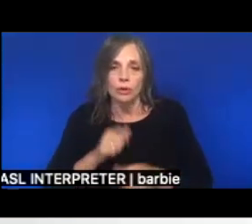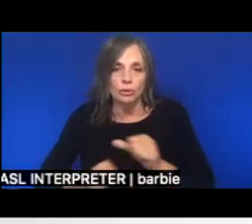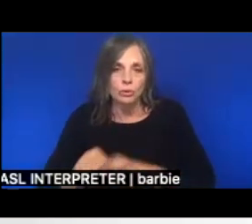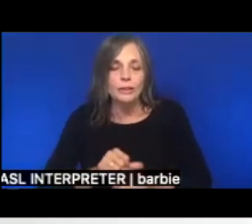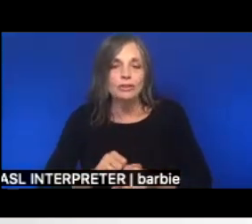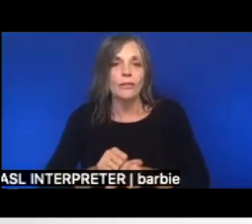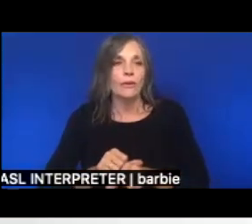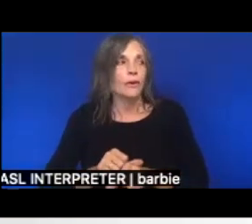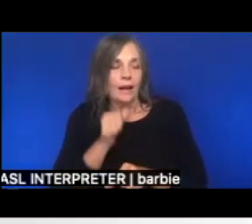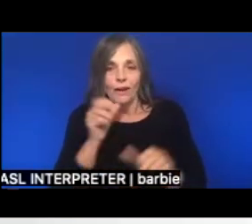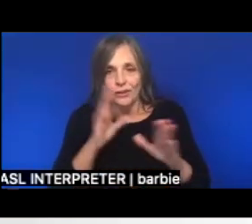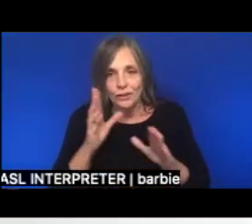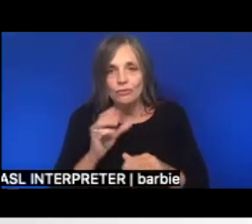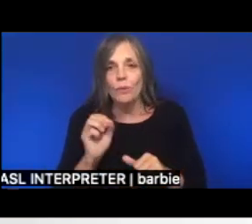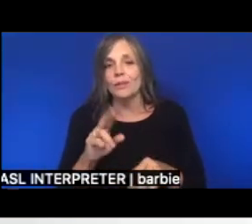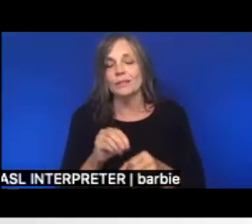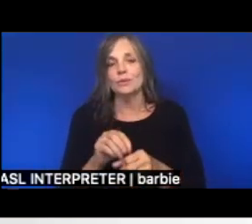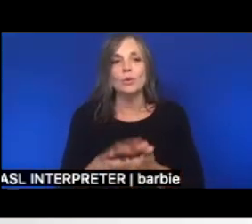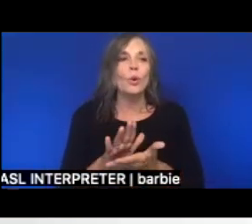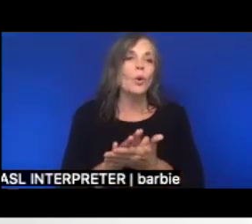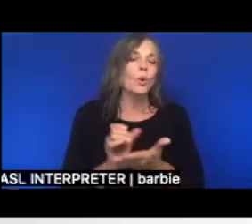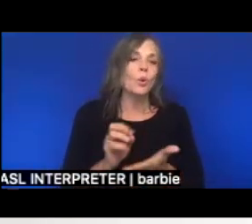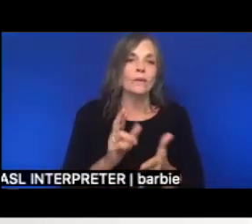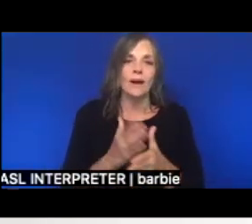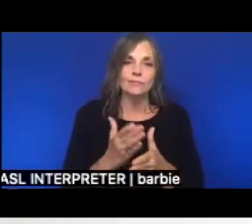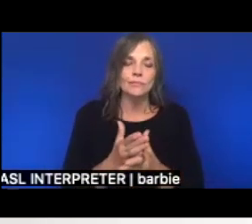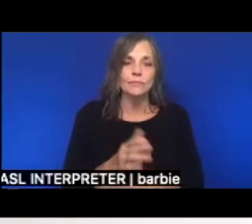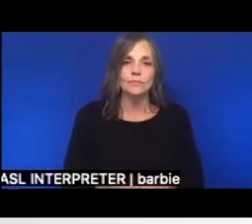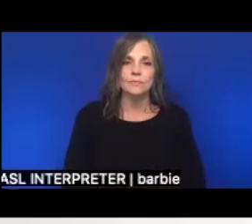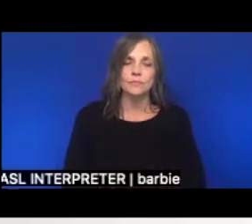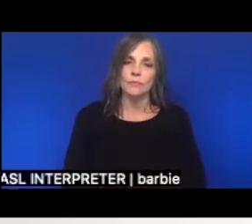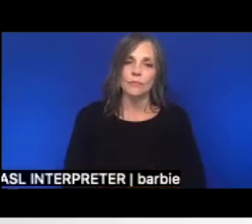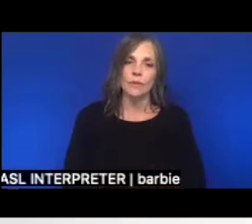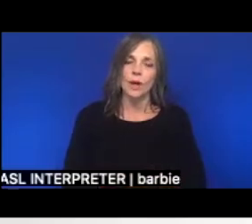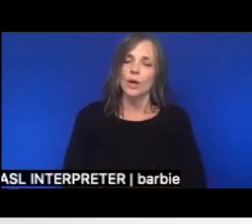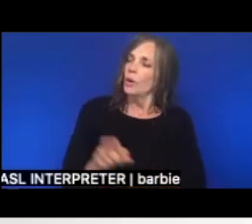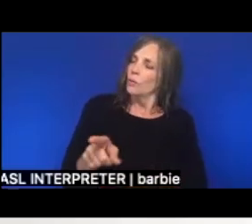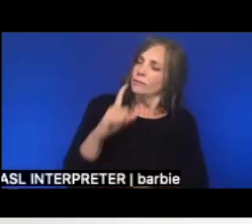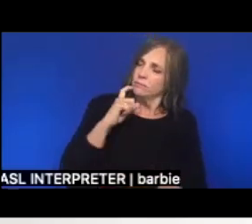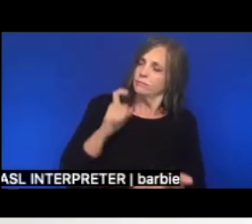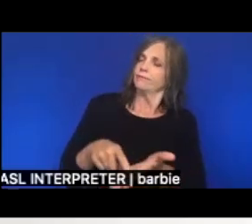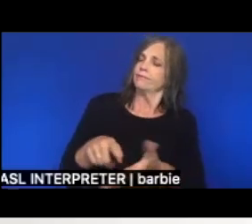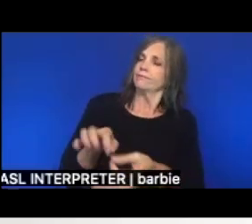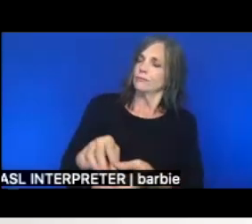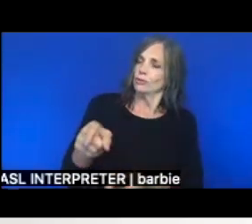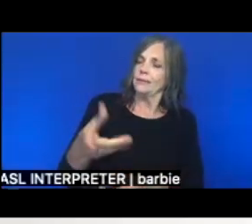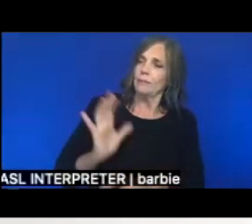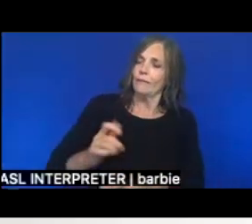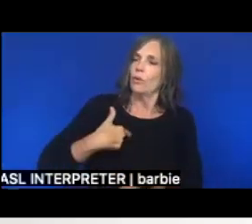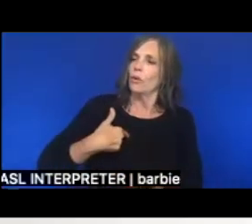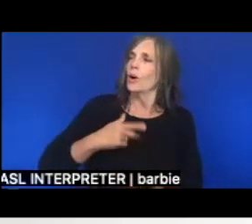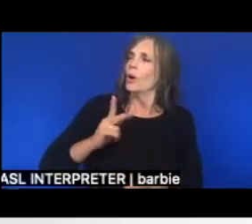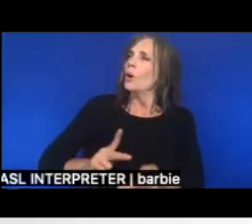that came back. When you mentioned that people might not realize someone is native because they use sign language instead